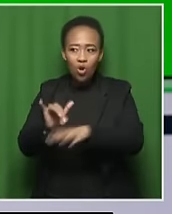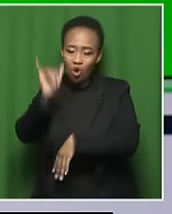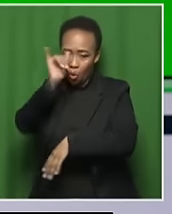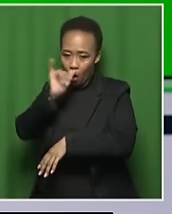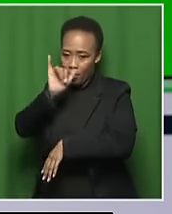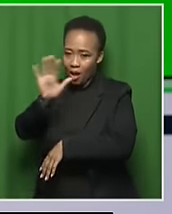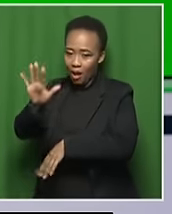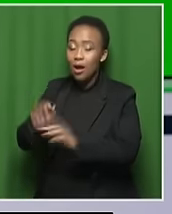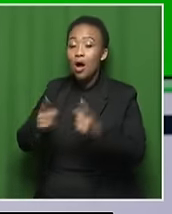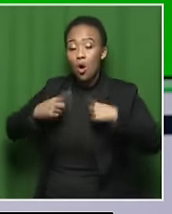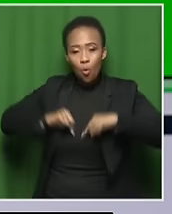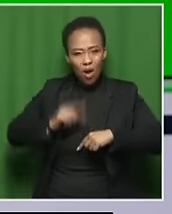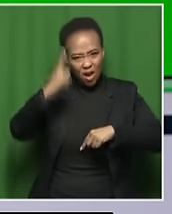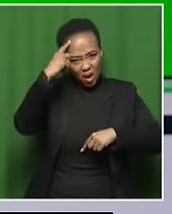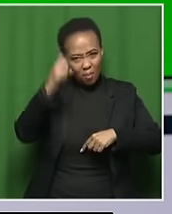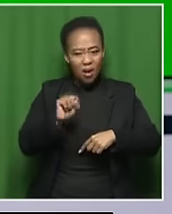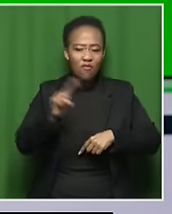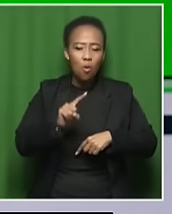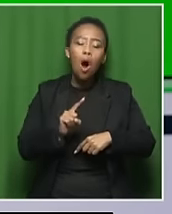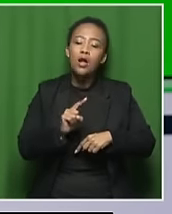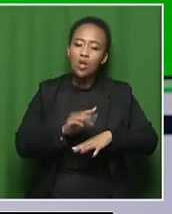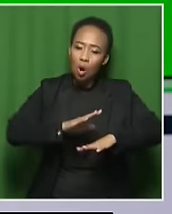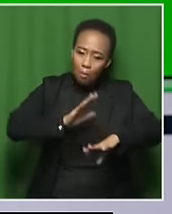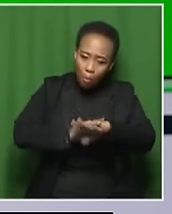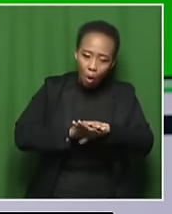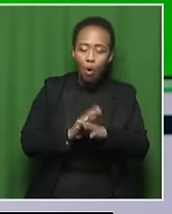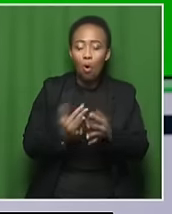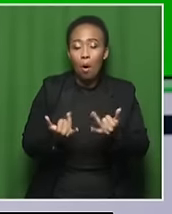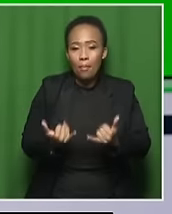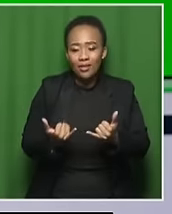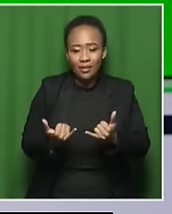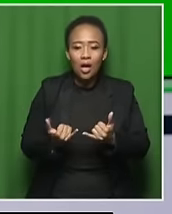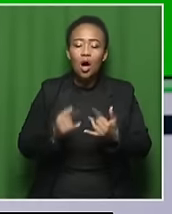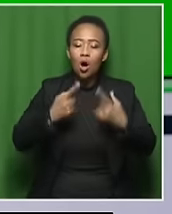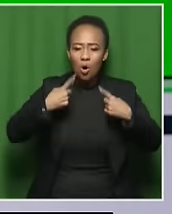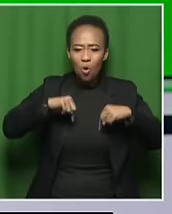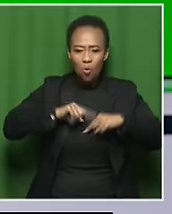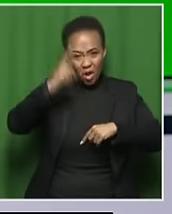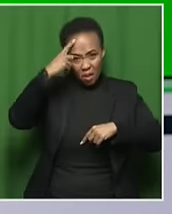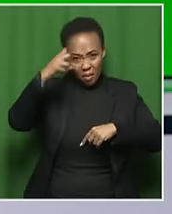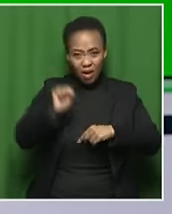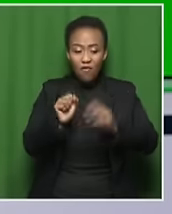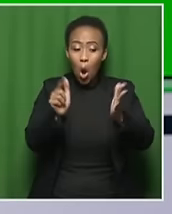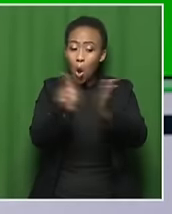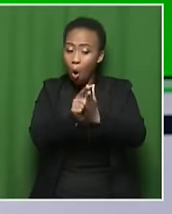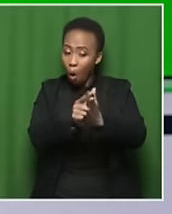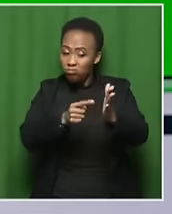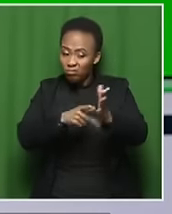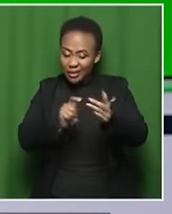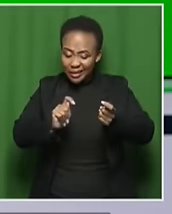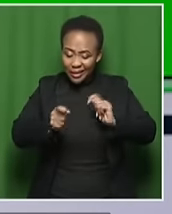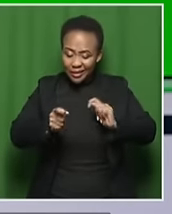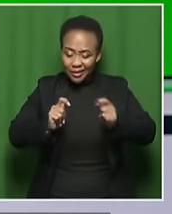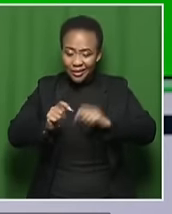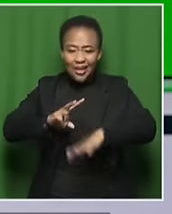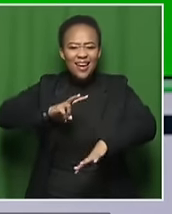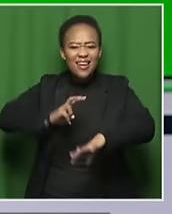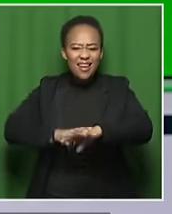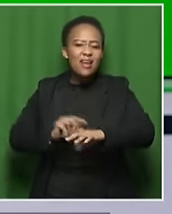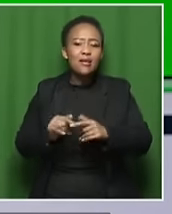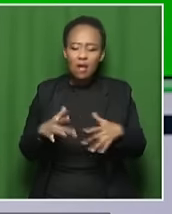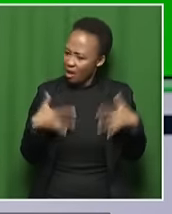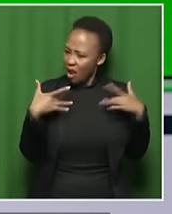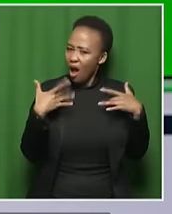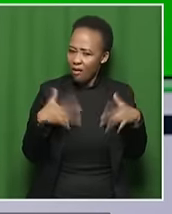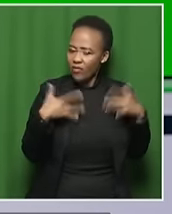we believe in the building of more prisons. We believe that a change in the laws is required so that life means life, and we throw away